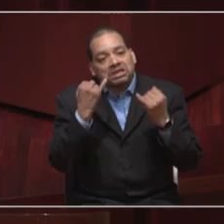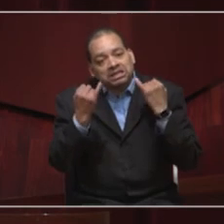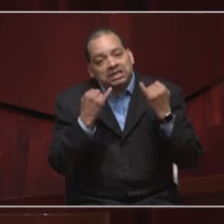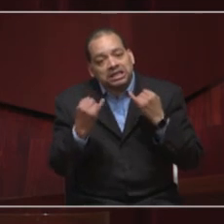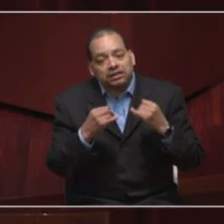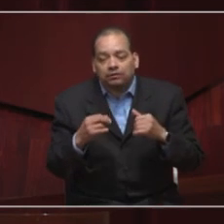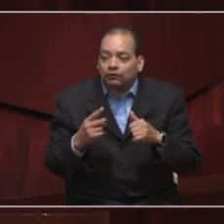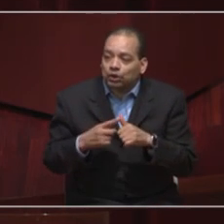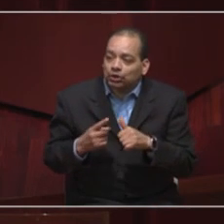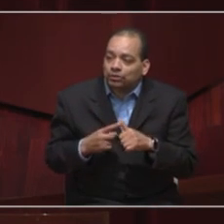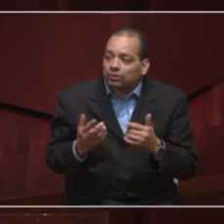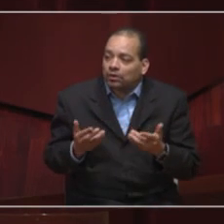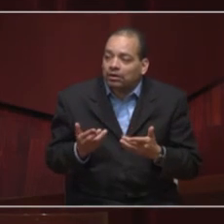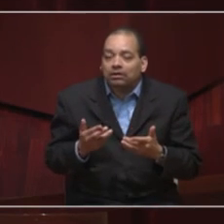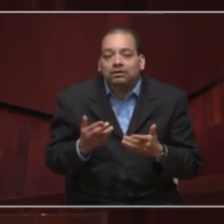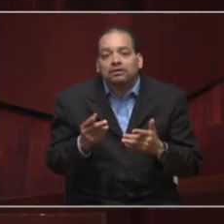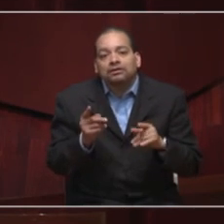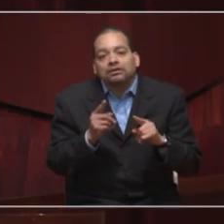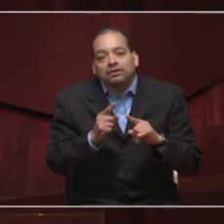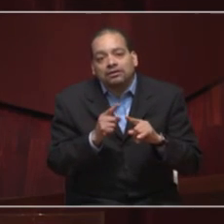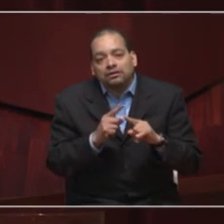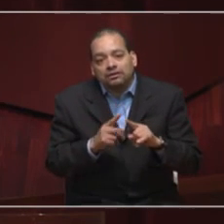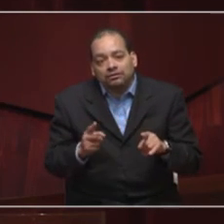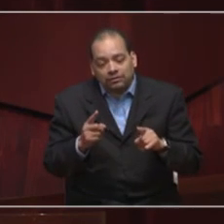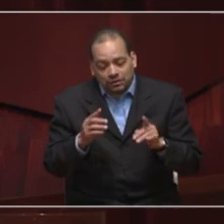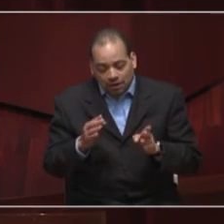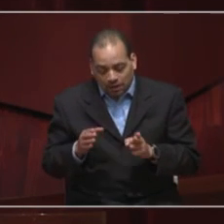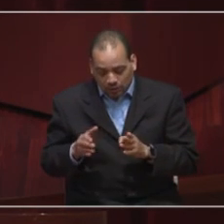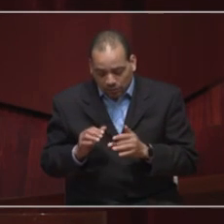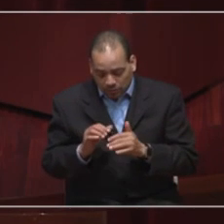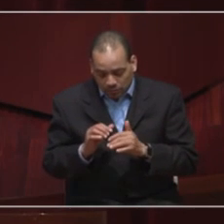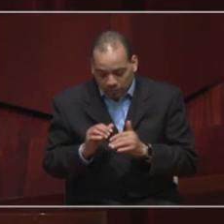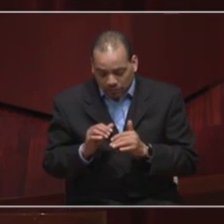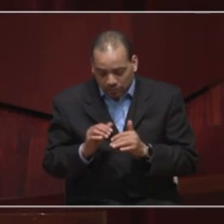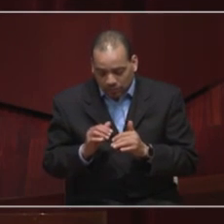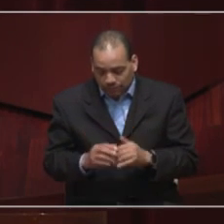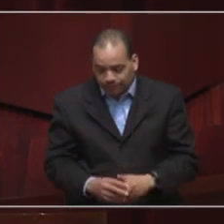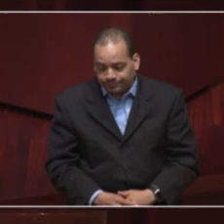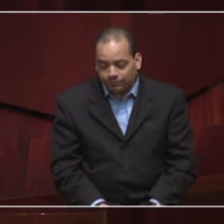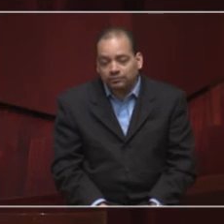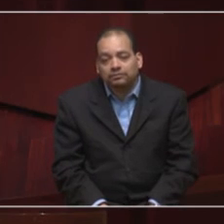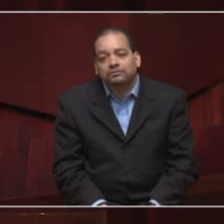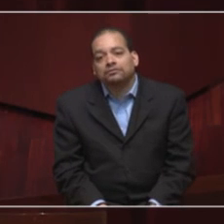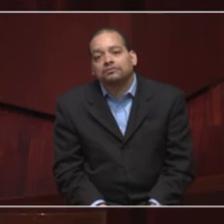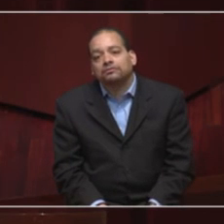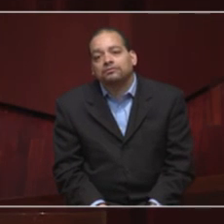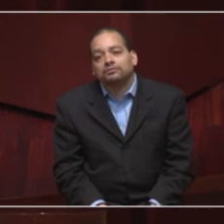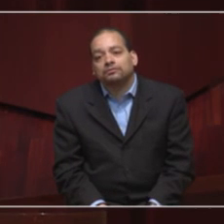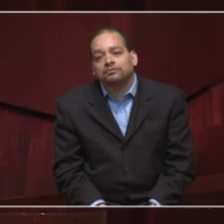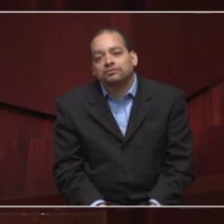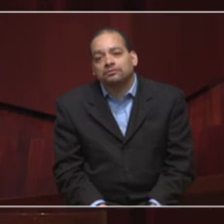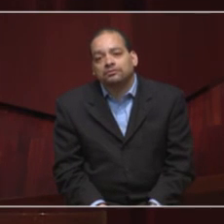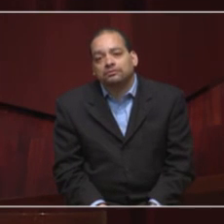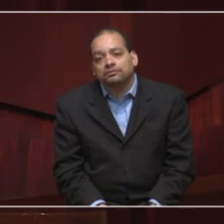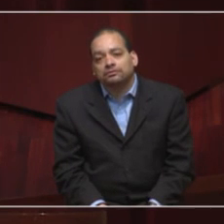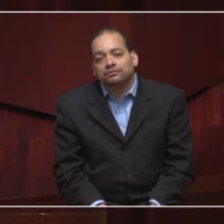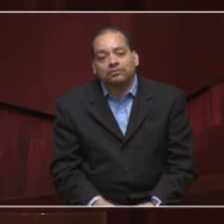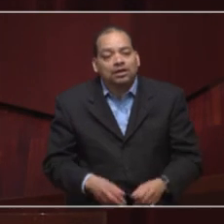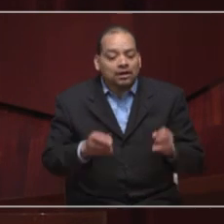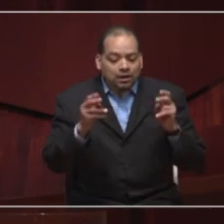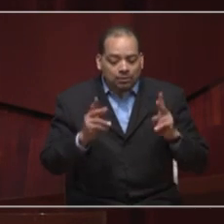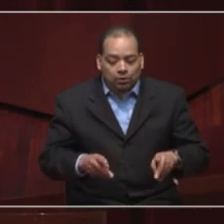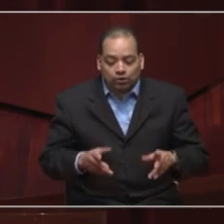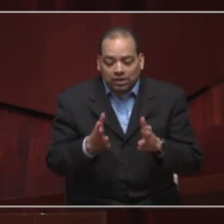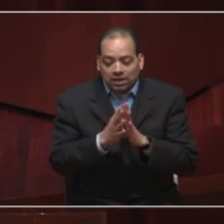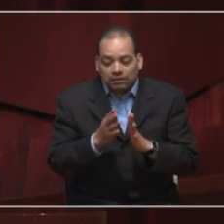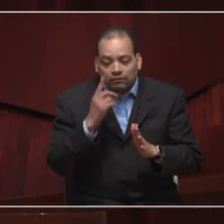I talked about different ways of abbreviating things before. And somebody might ask for a specific file